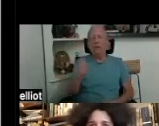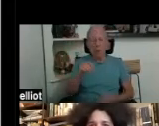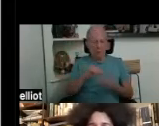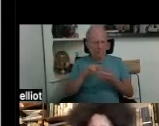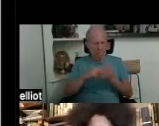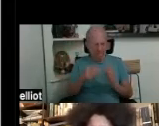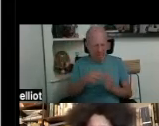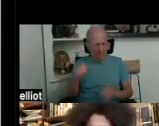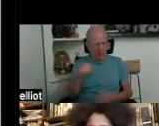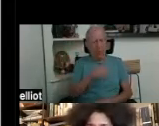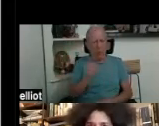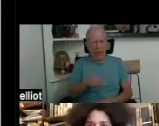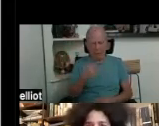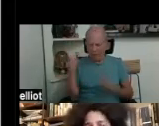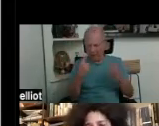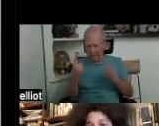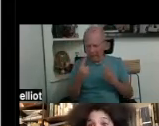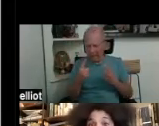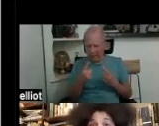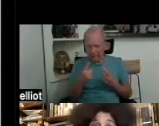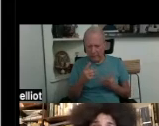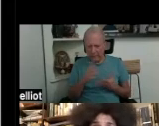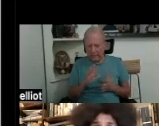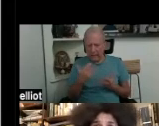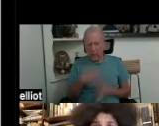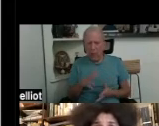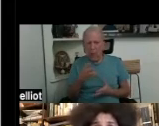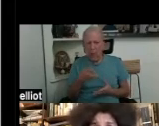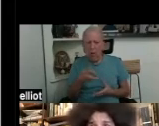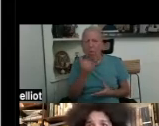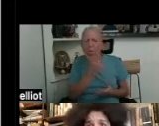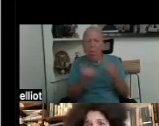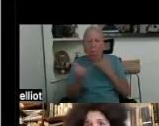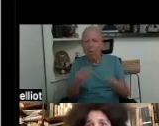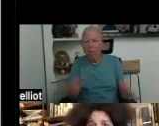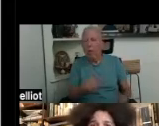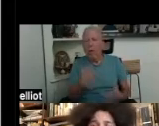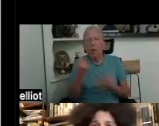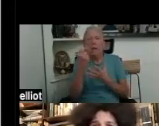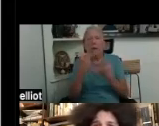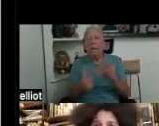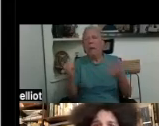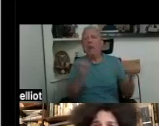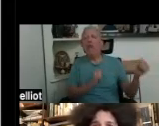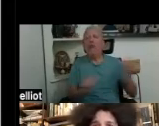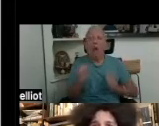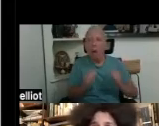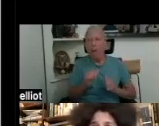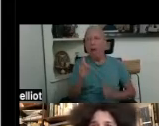avoiding misspent resources, eliminating unnecessary drama, and improving accountability